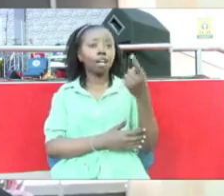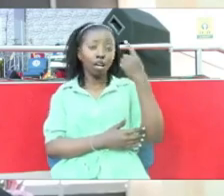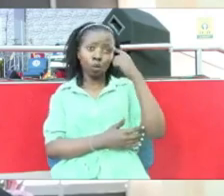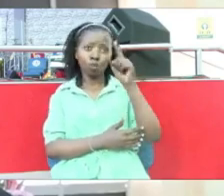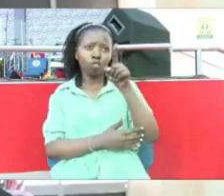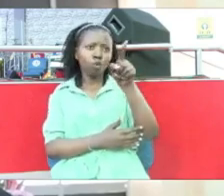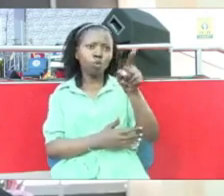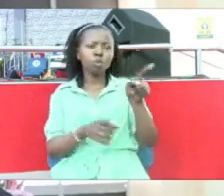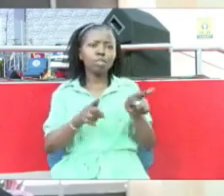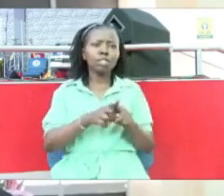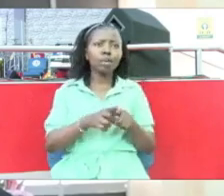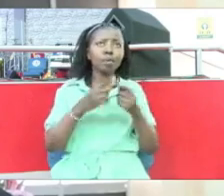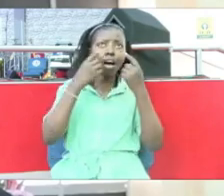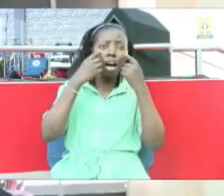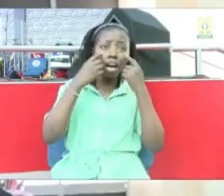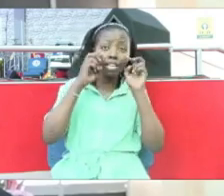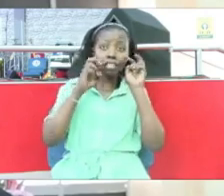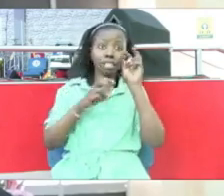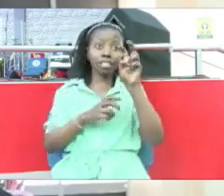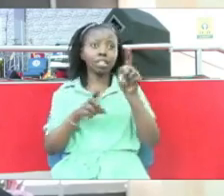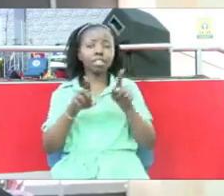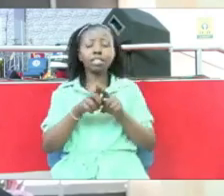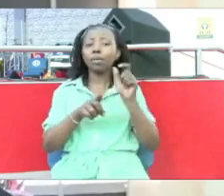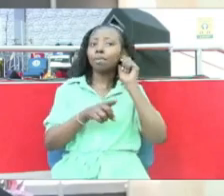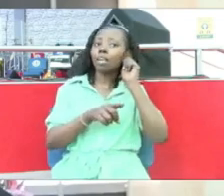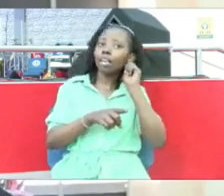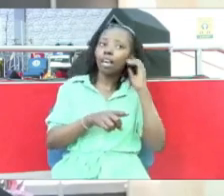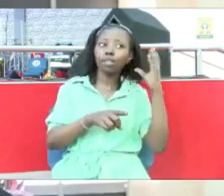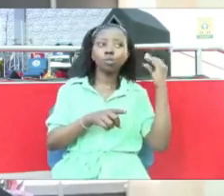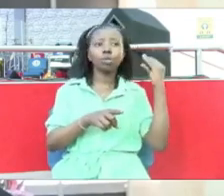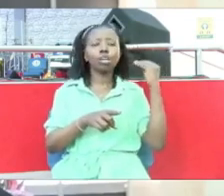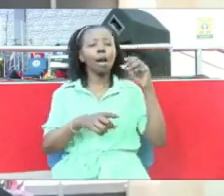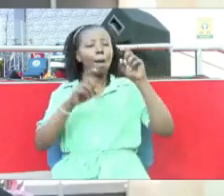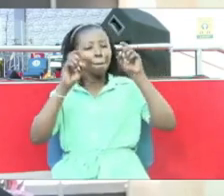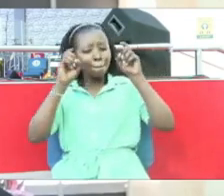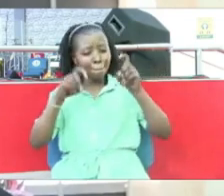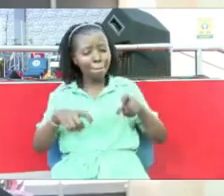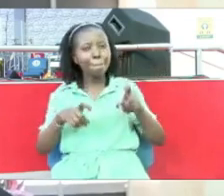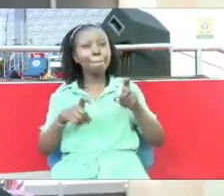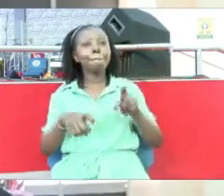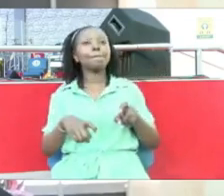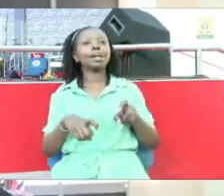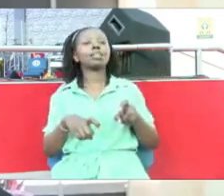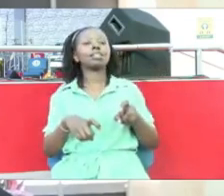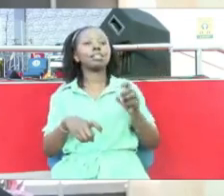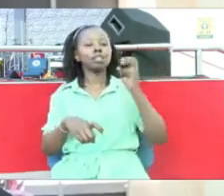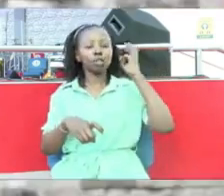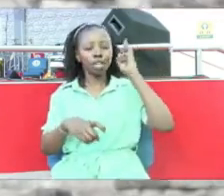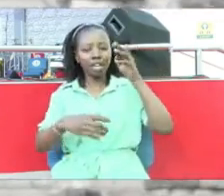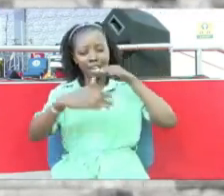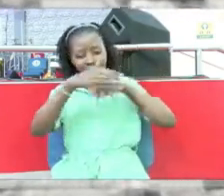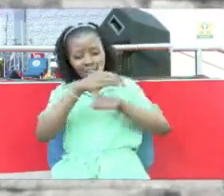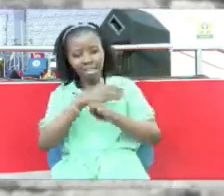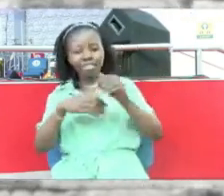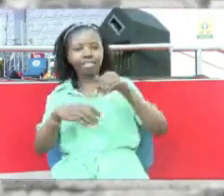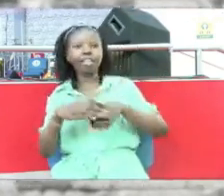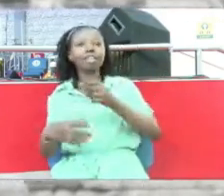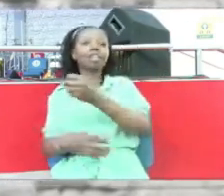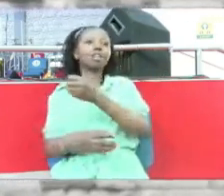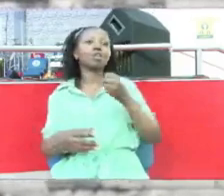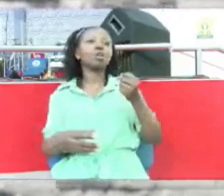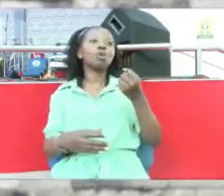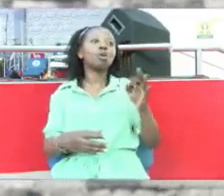those eyes that see and ears that hear, you must come to a point where you will enter into the door of the